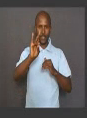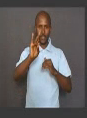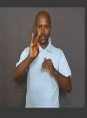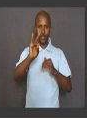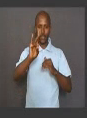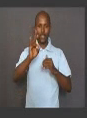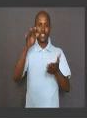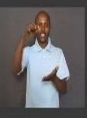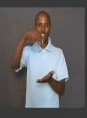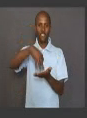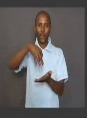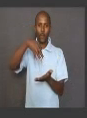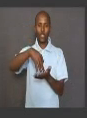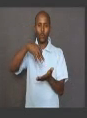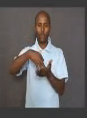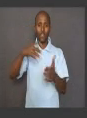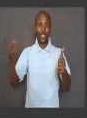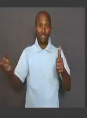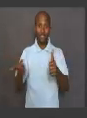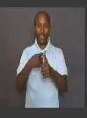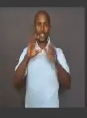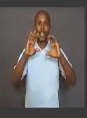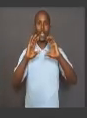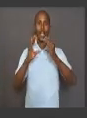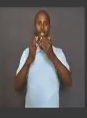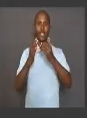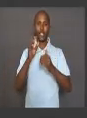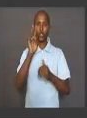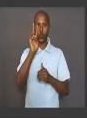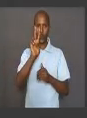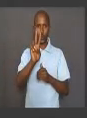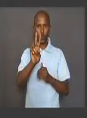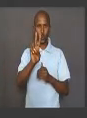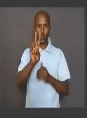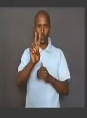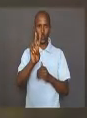The frequency of the first class is 2.